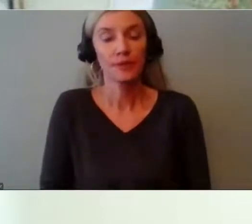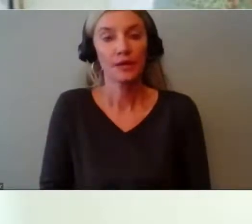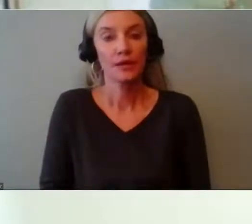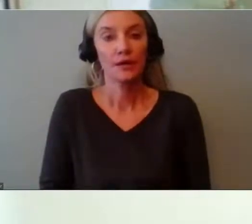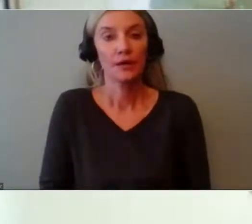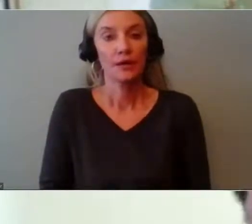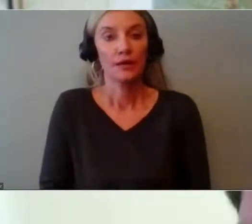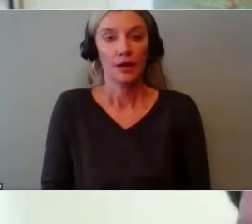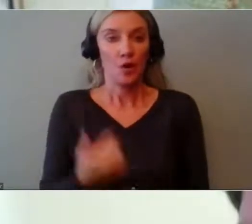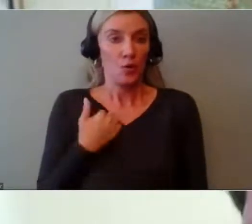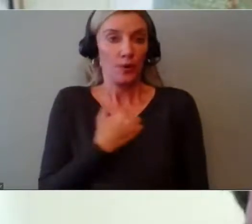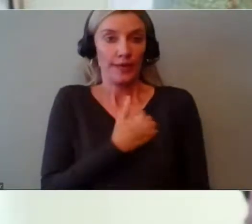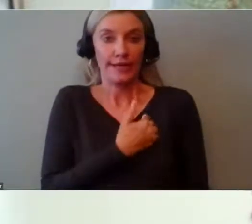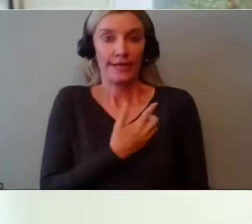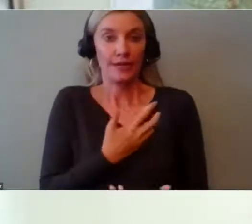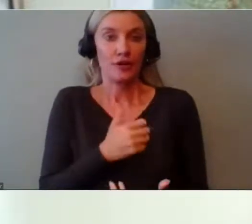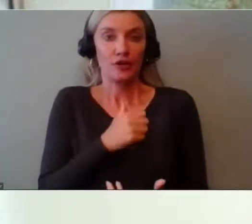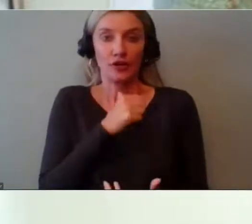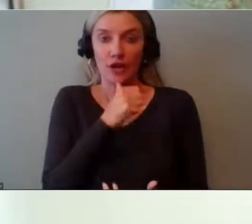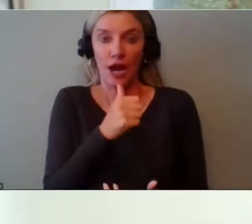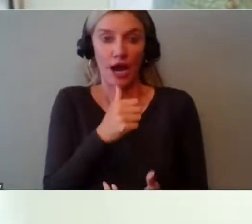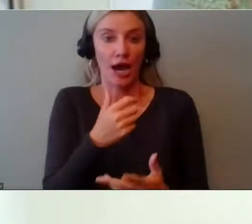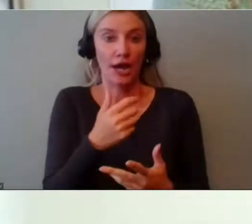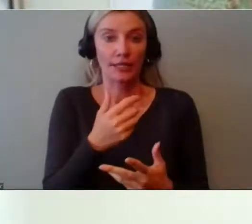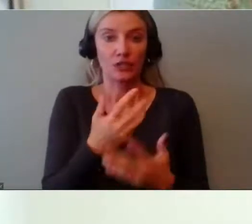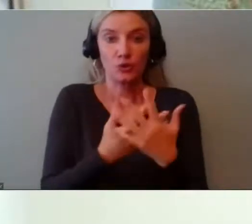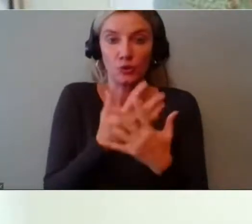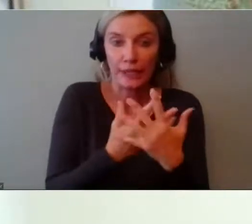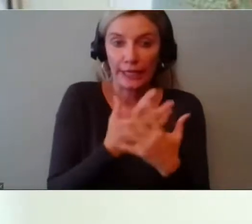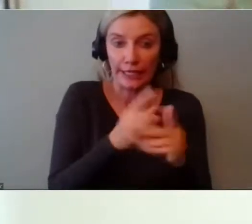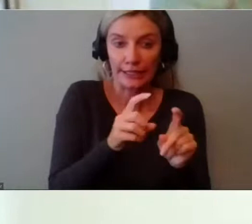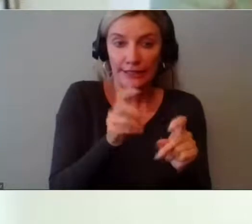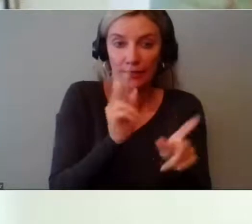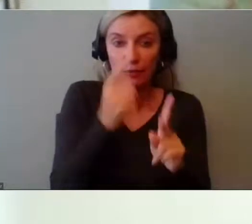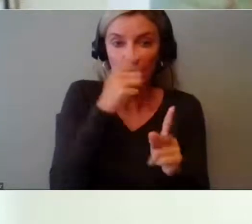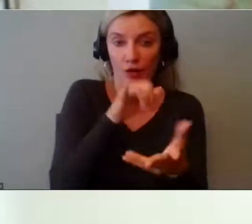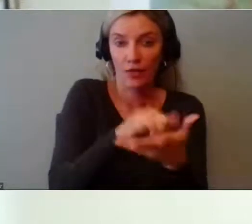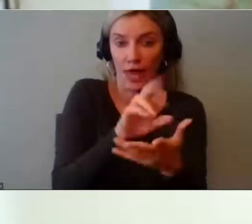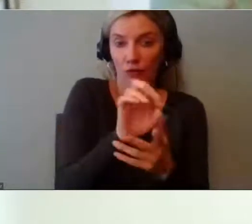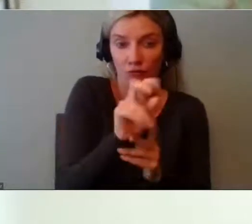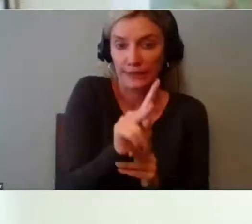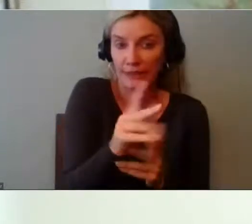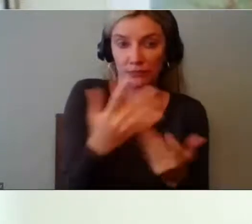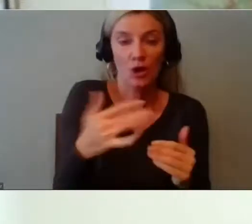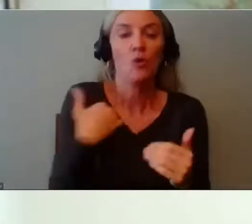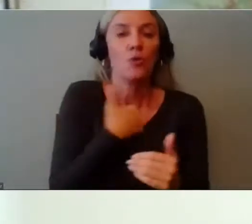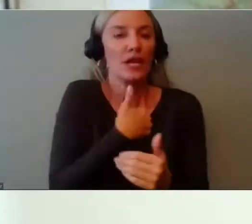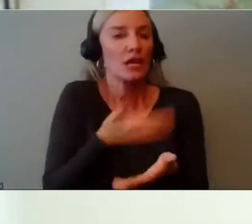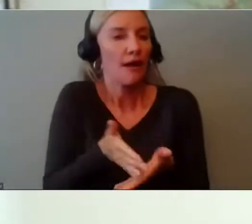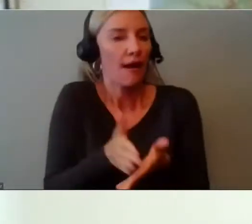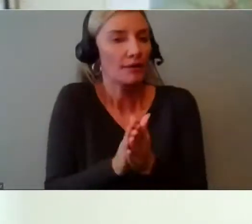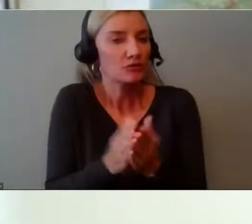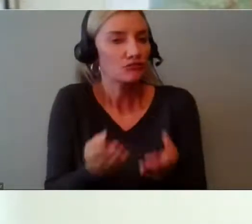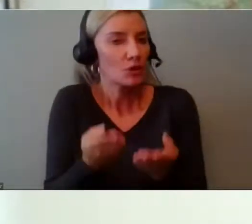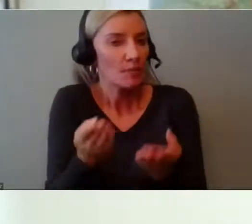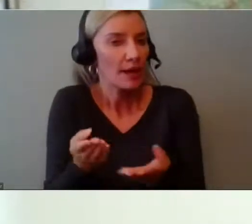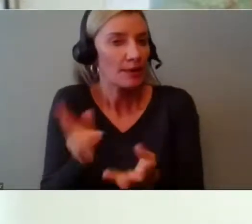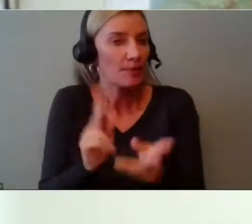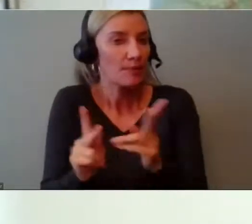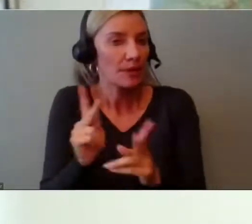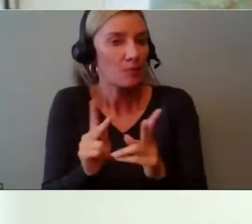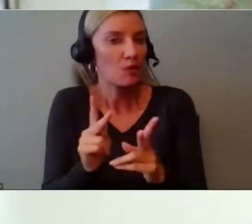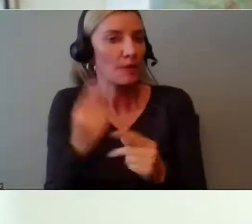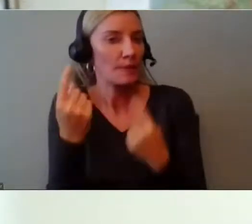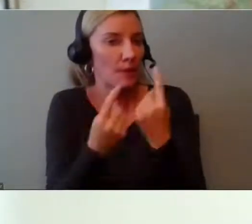We are not screening people for those risks. We ask people to look at these recommendations and